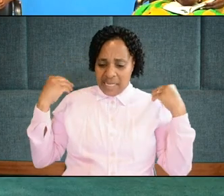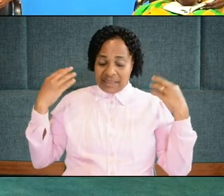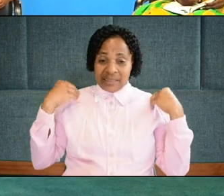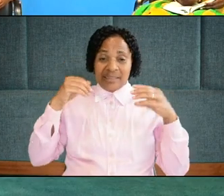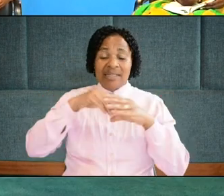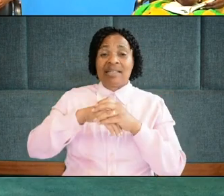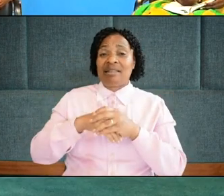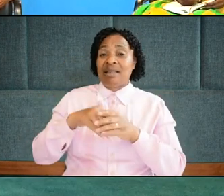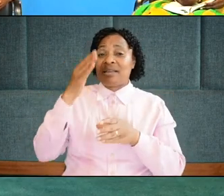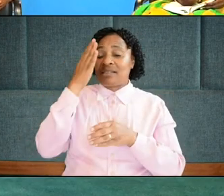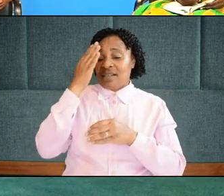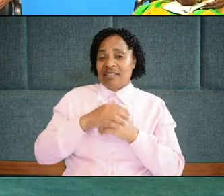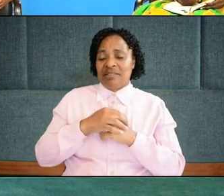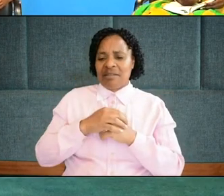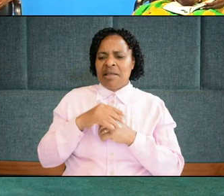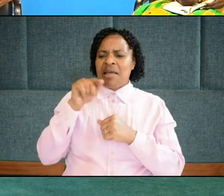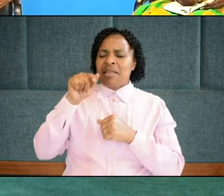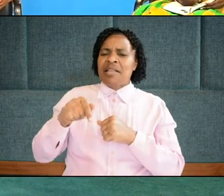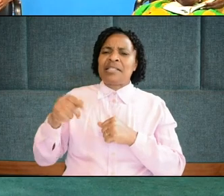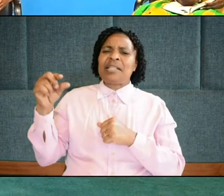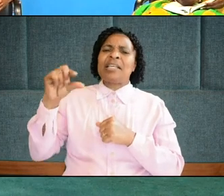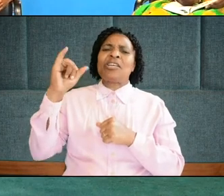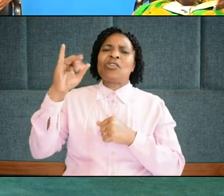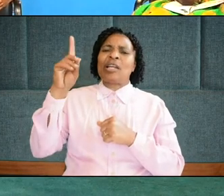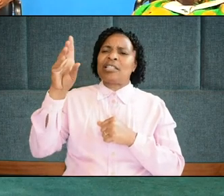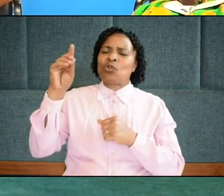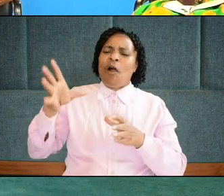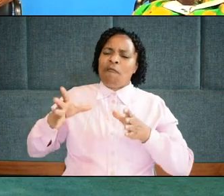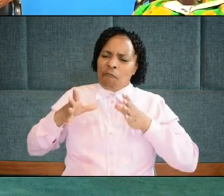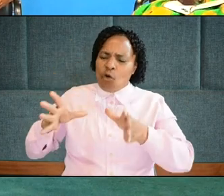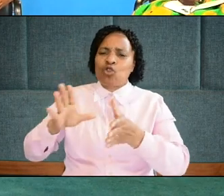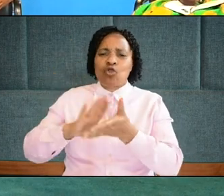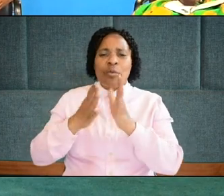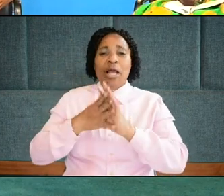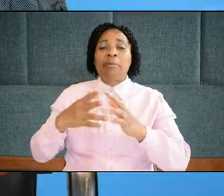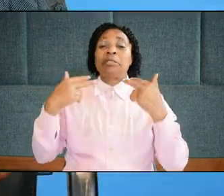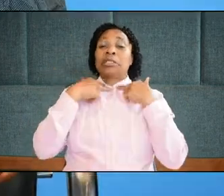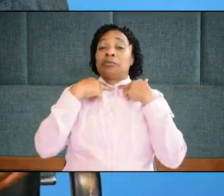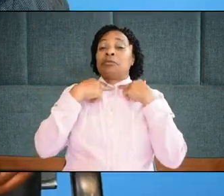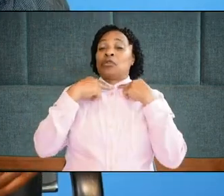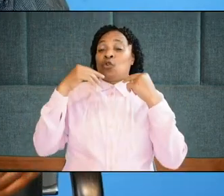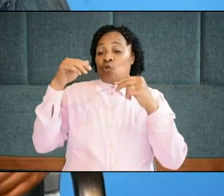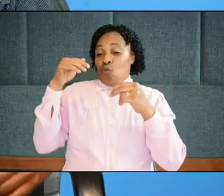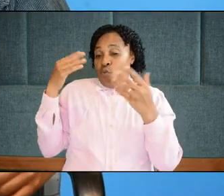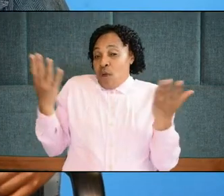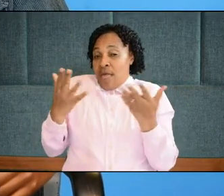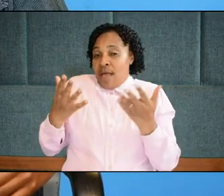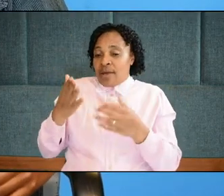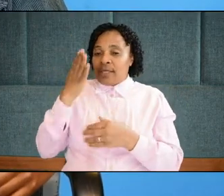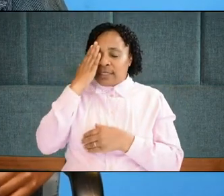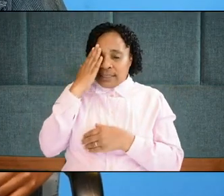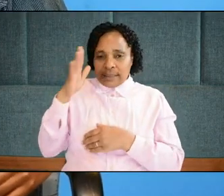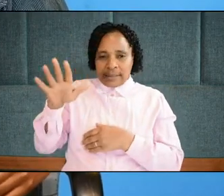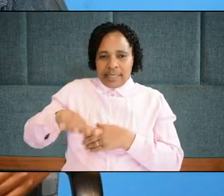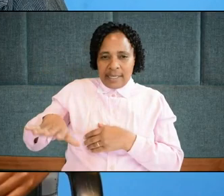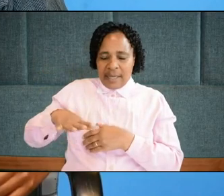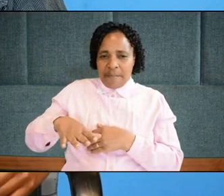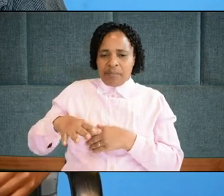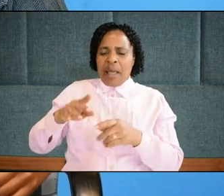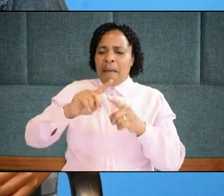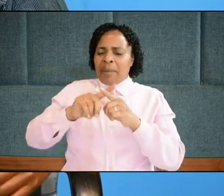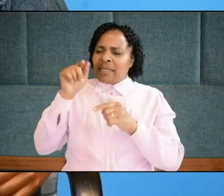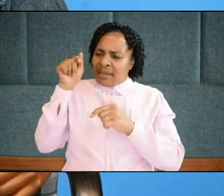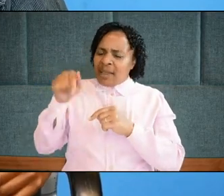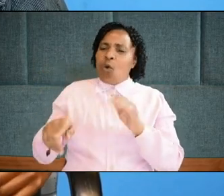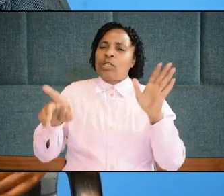the Gibeonites were forced to be slaves for the Israelites. And in the Israelite tradition, there was a law that said